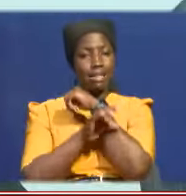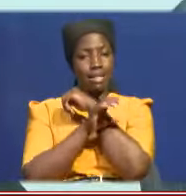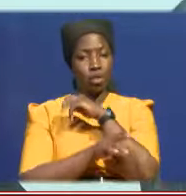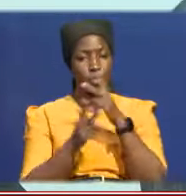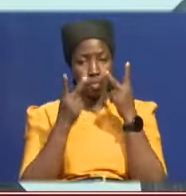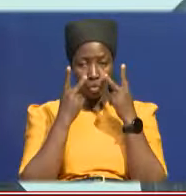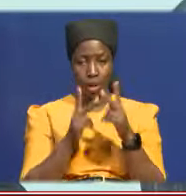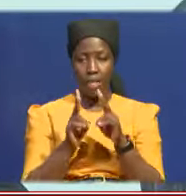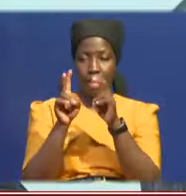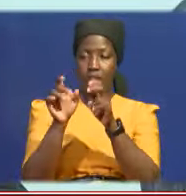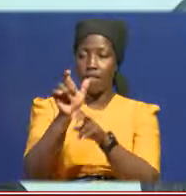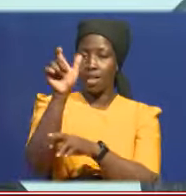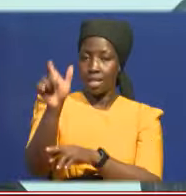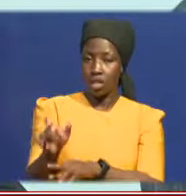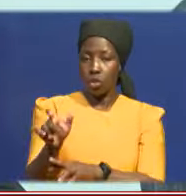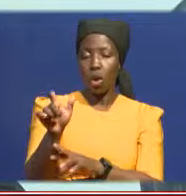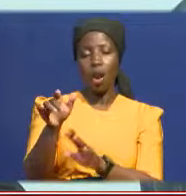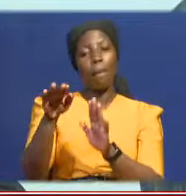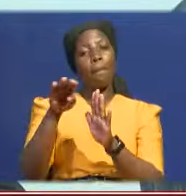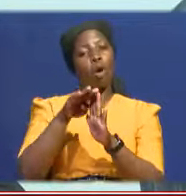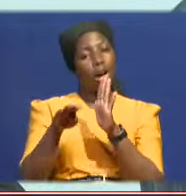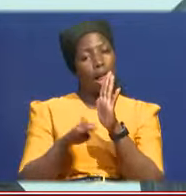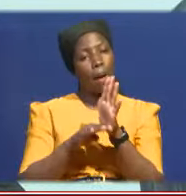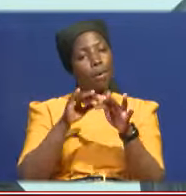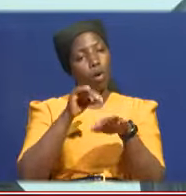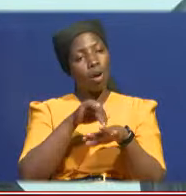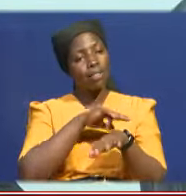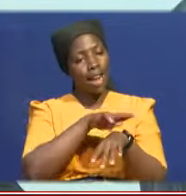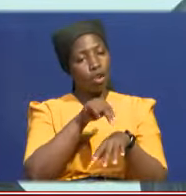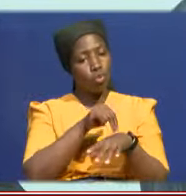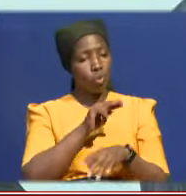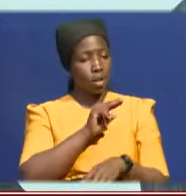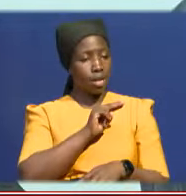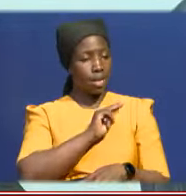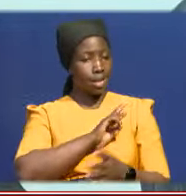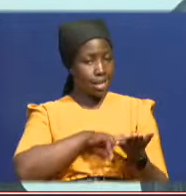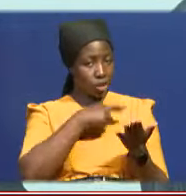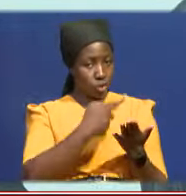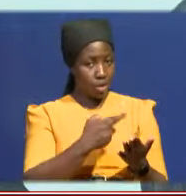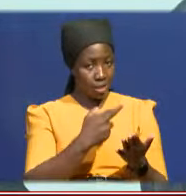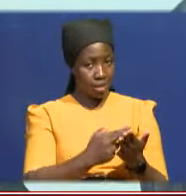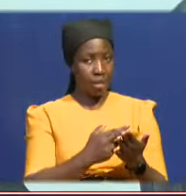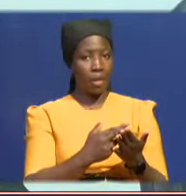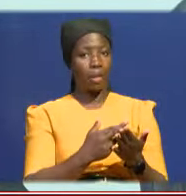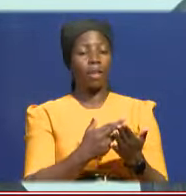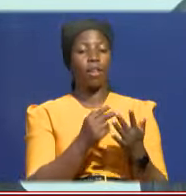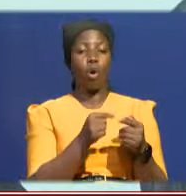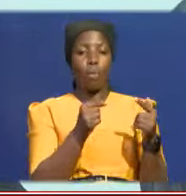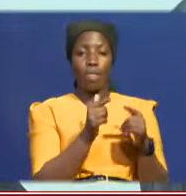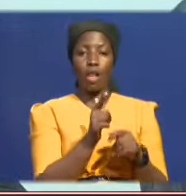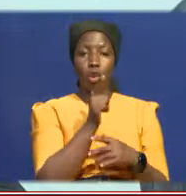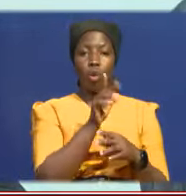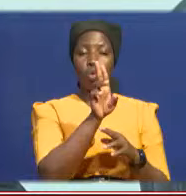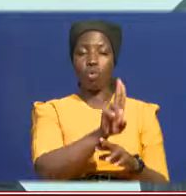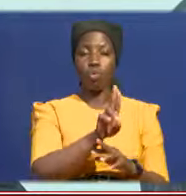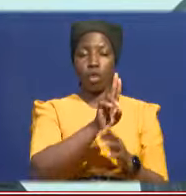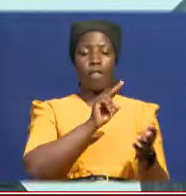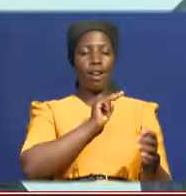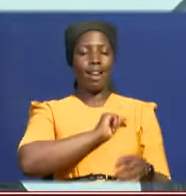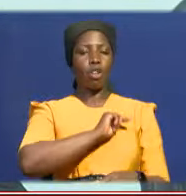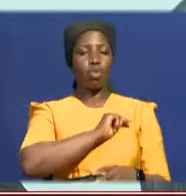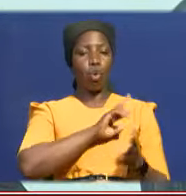regional initiative on natural resources, illicit exploitation of natural resources, and their